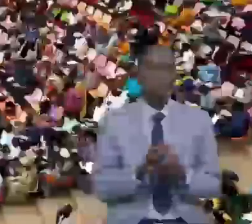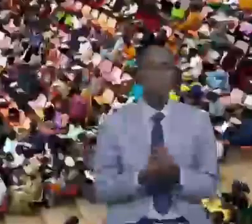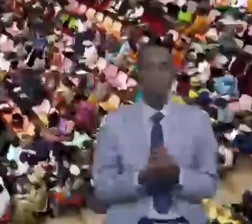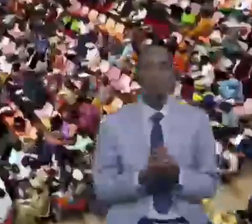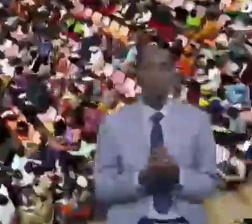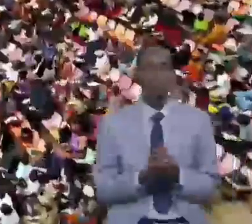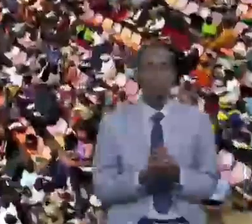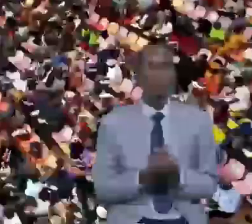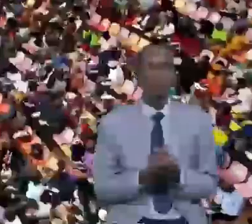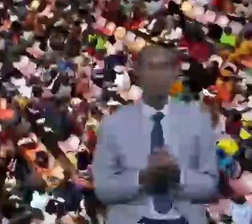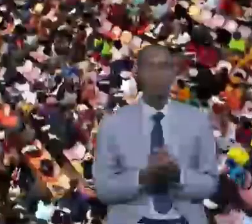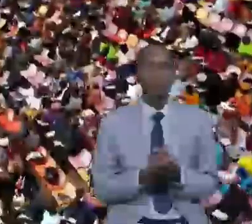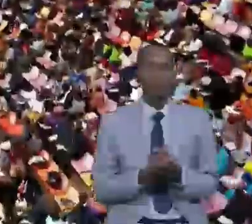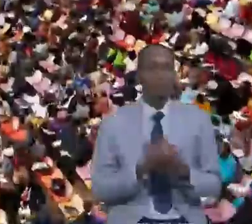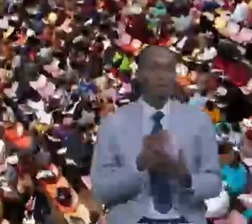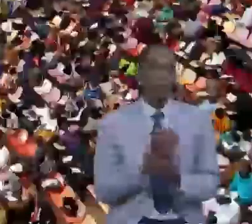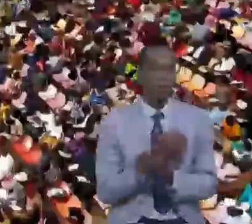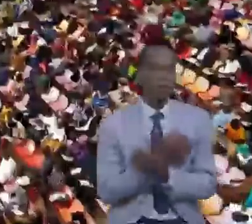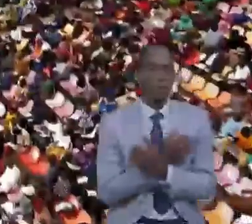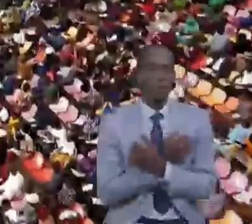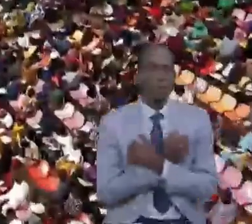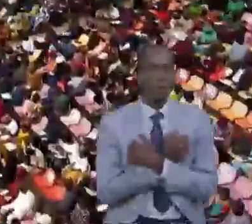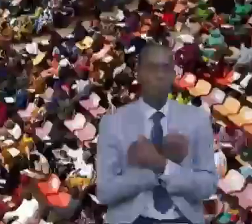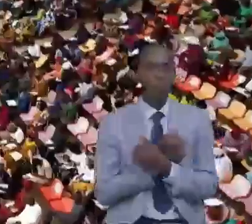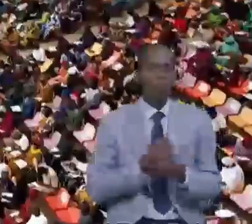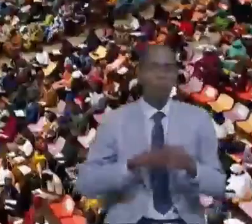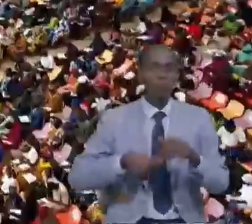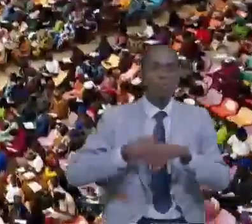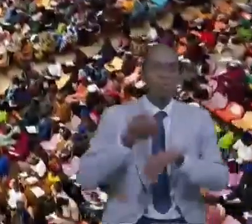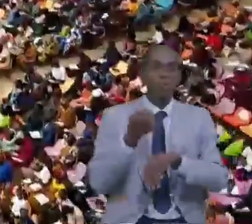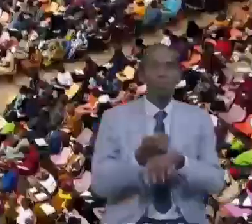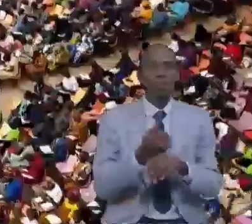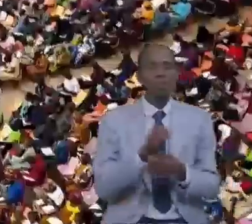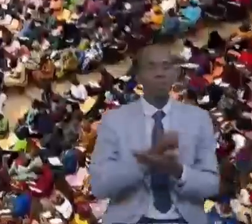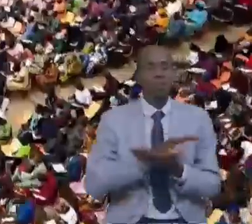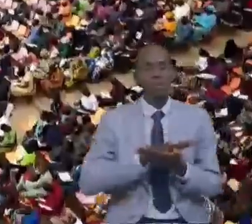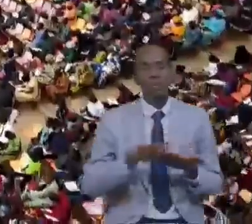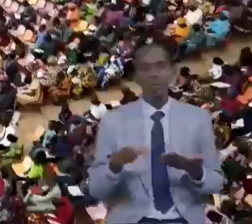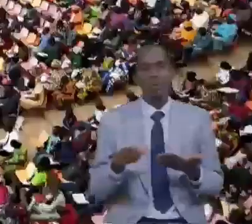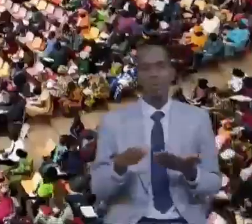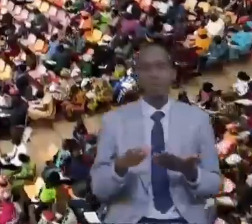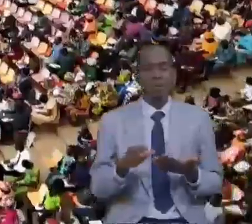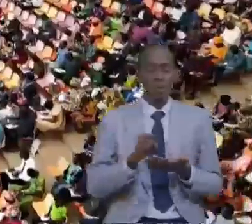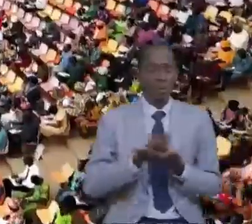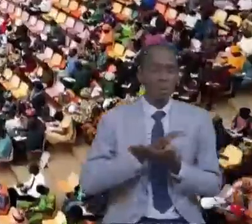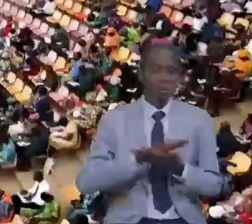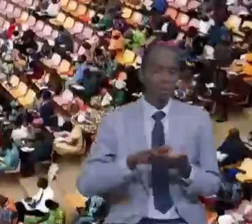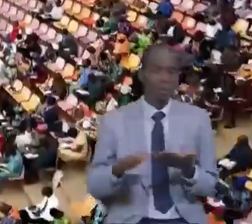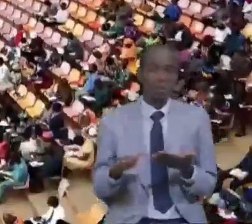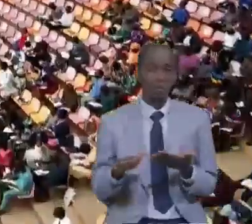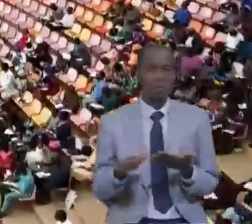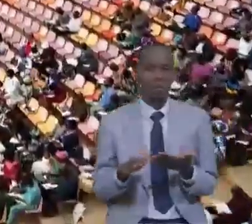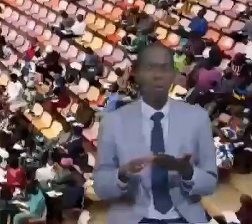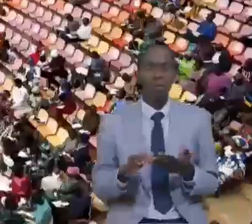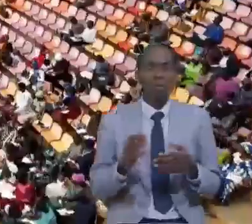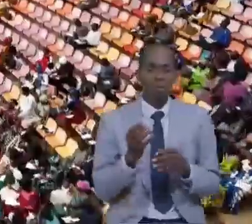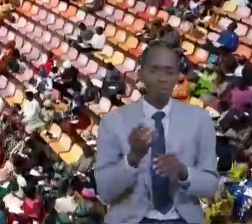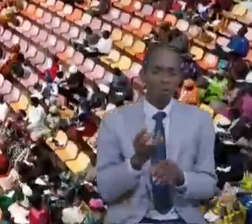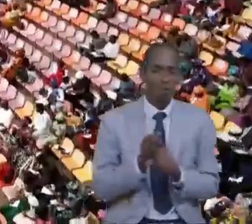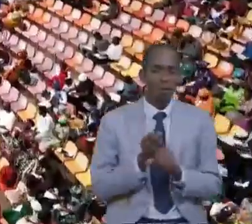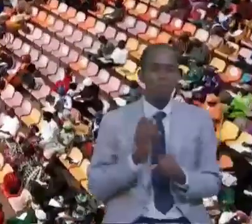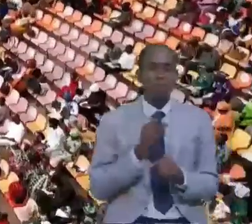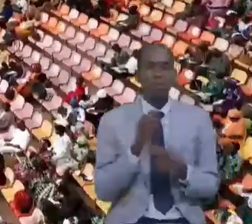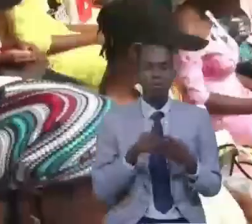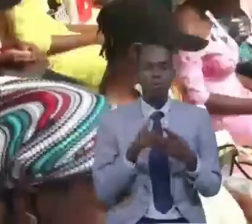Sanctification gets us to the point we love God with all our heart, all our